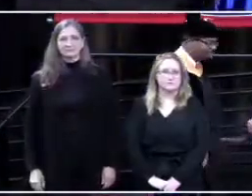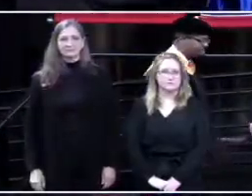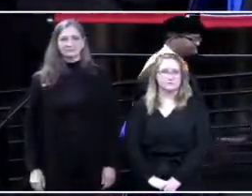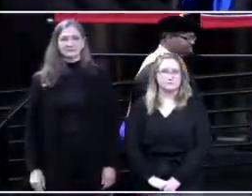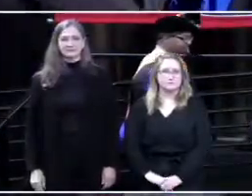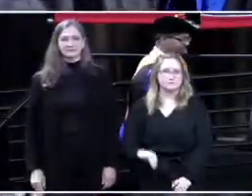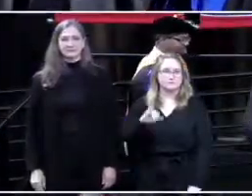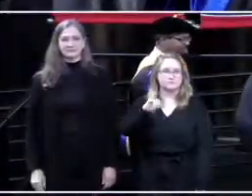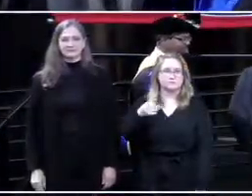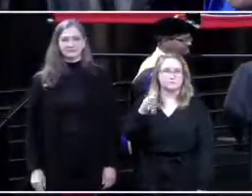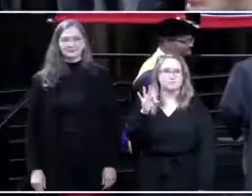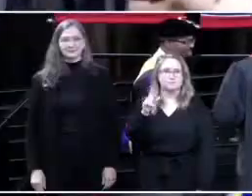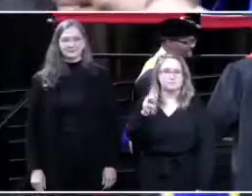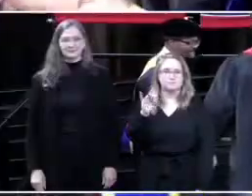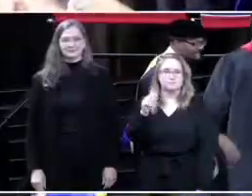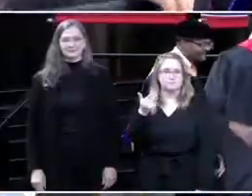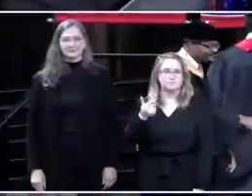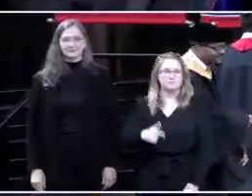Jordan Fleming.